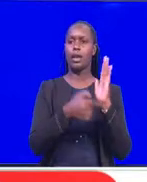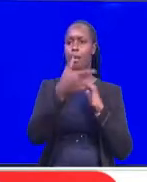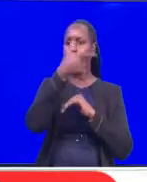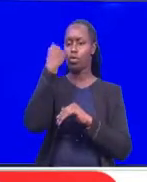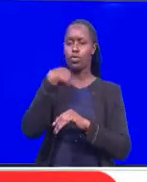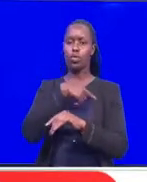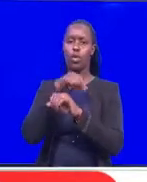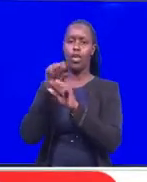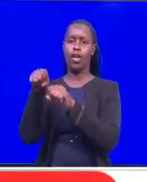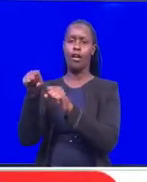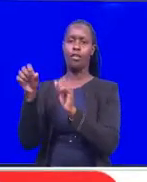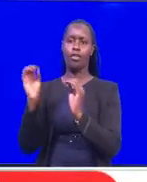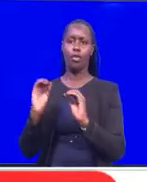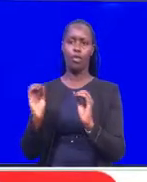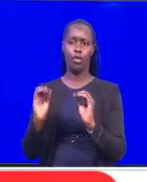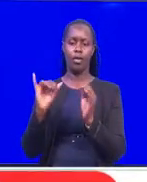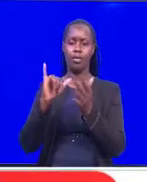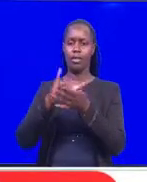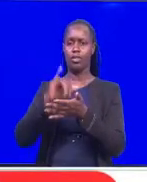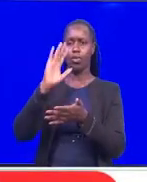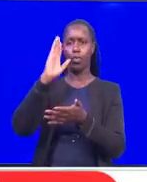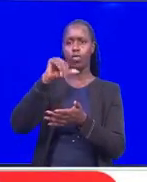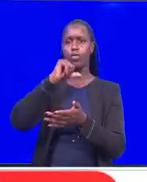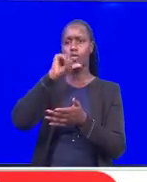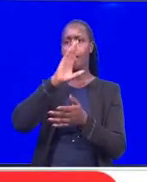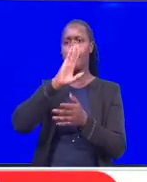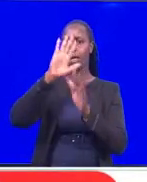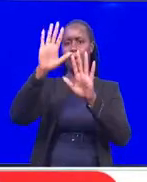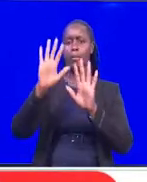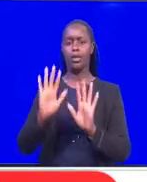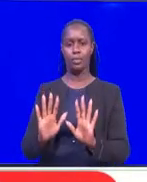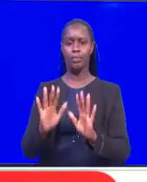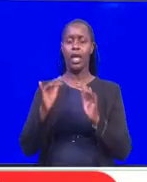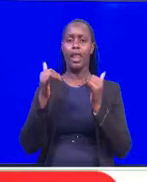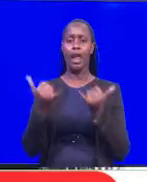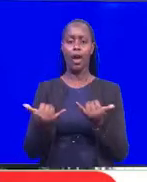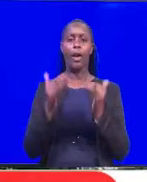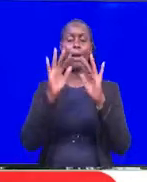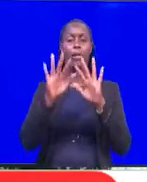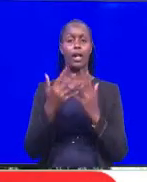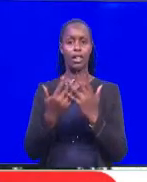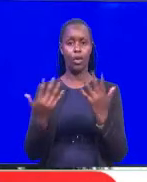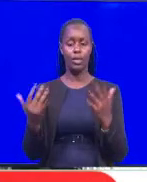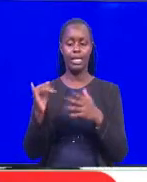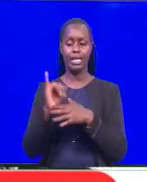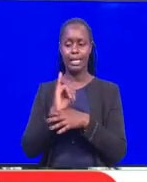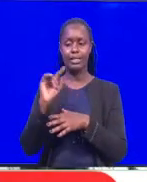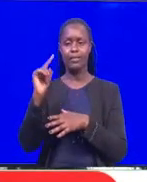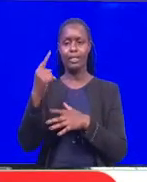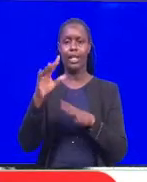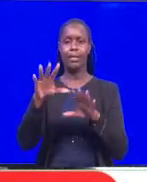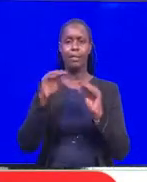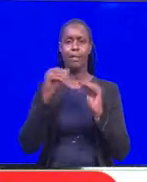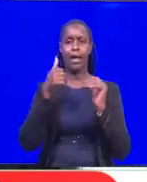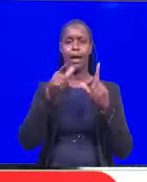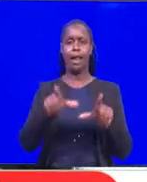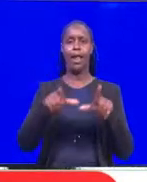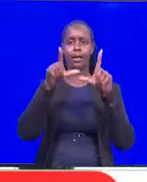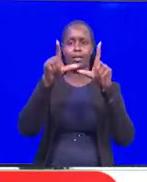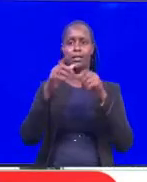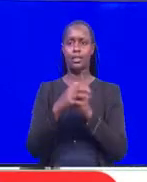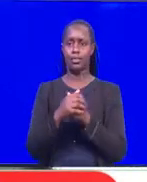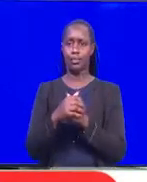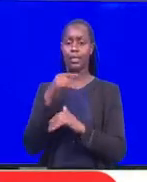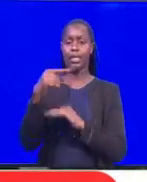imploring on them. It would be important that they get their licenses after internship. And as the doctor strike escalates,